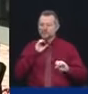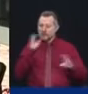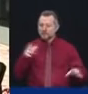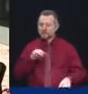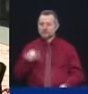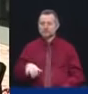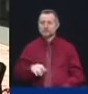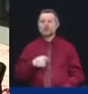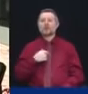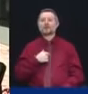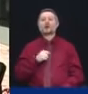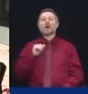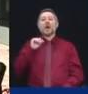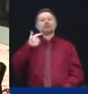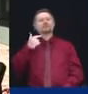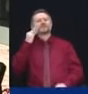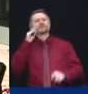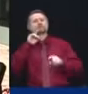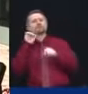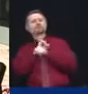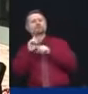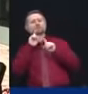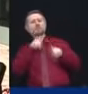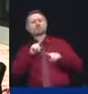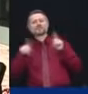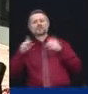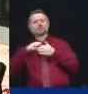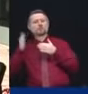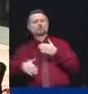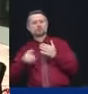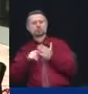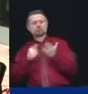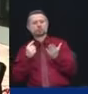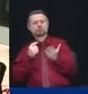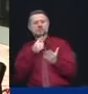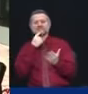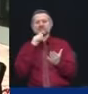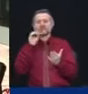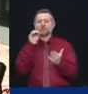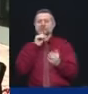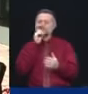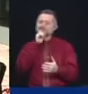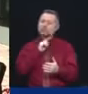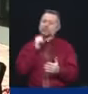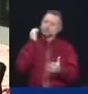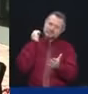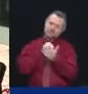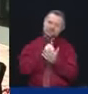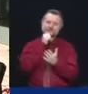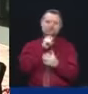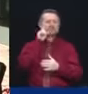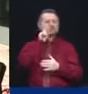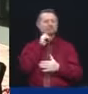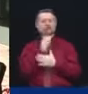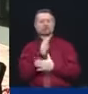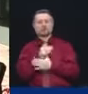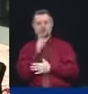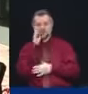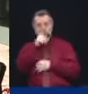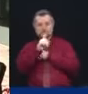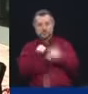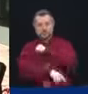report comes back and finds the contrary, considering that you've said zero tolerance for sexual harassment in this state, will you discipline yourself